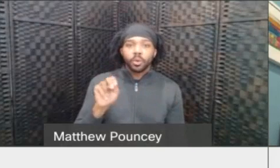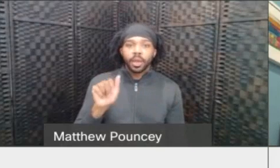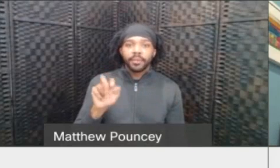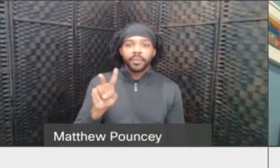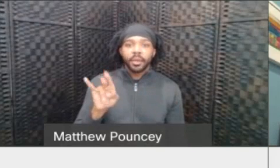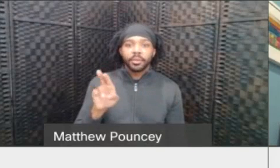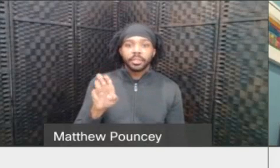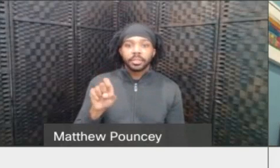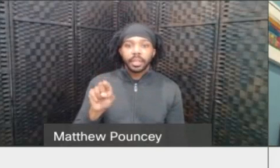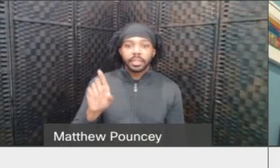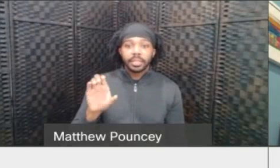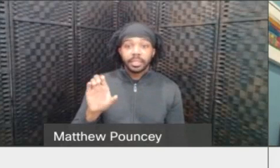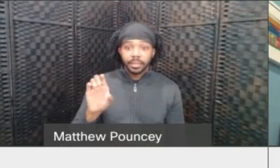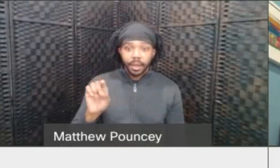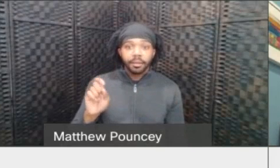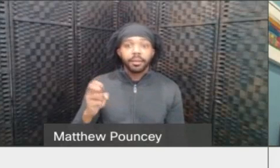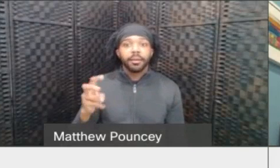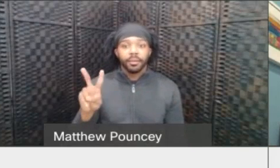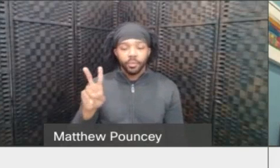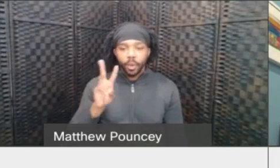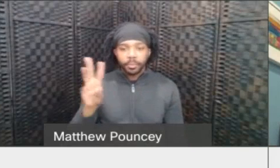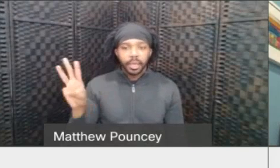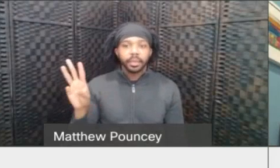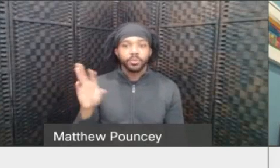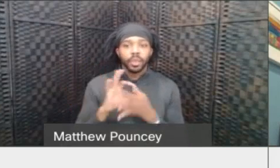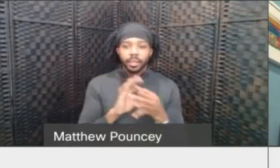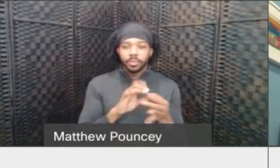coronavirus.dc.gov website regarding